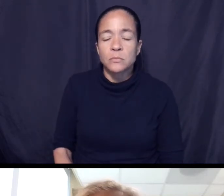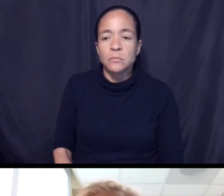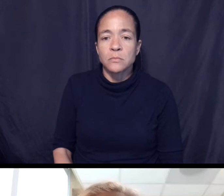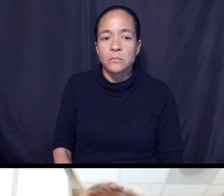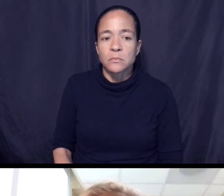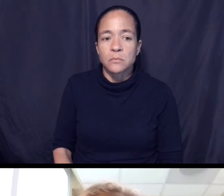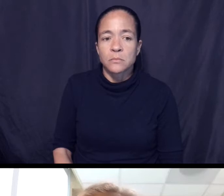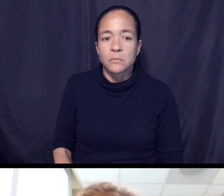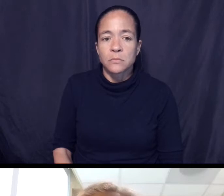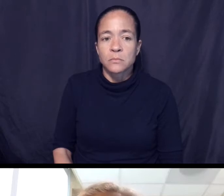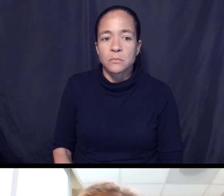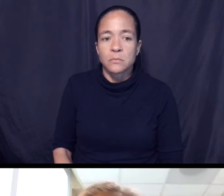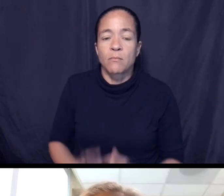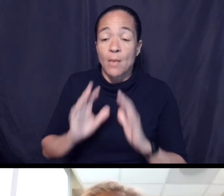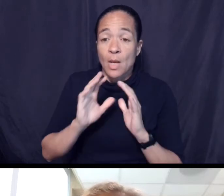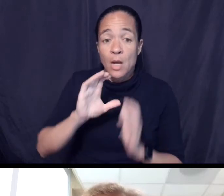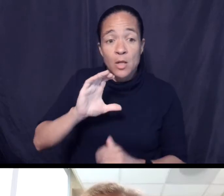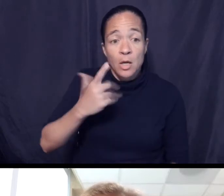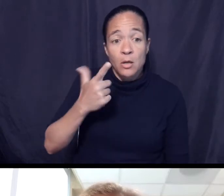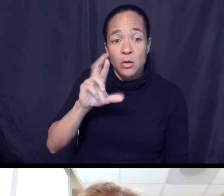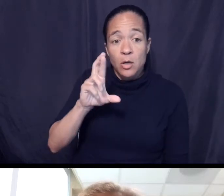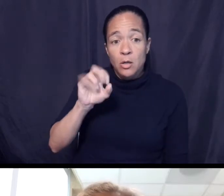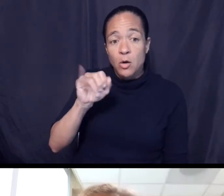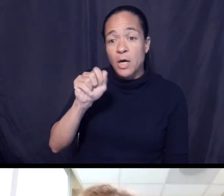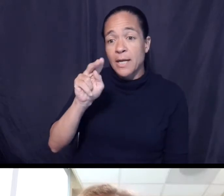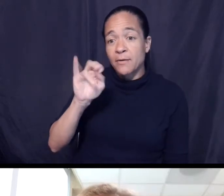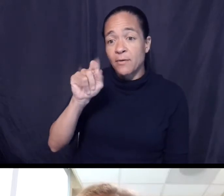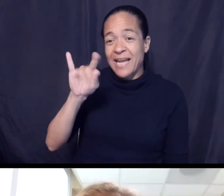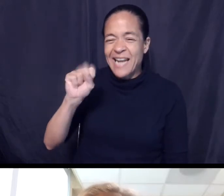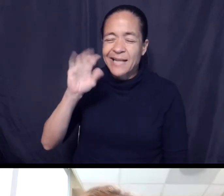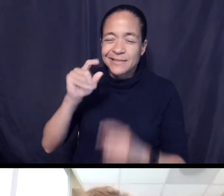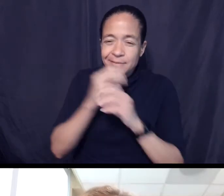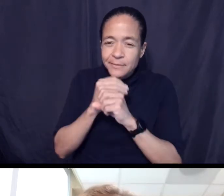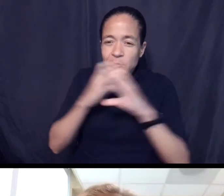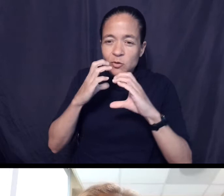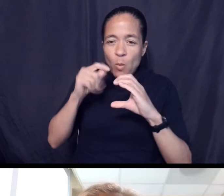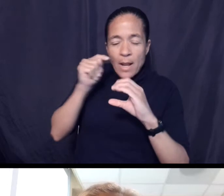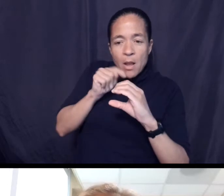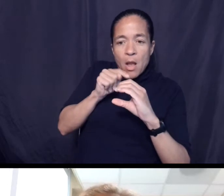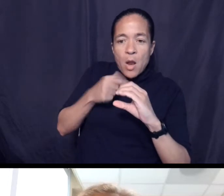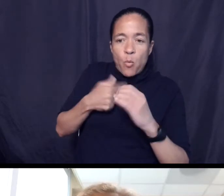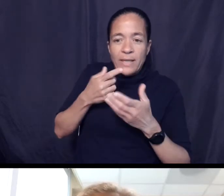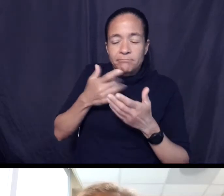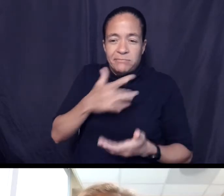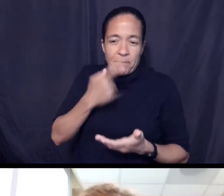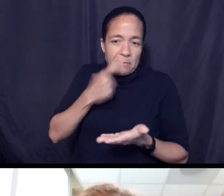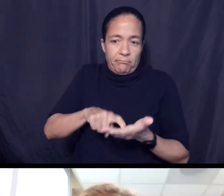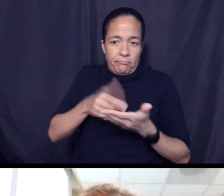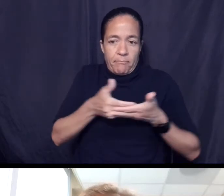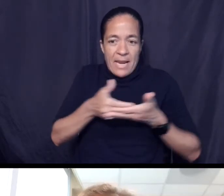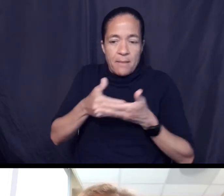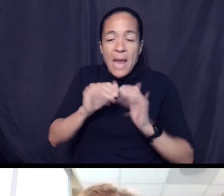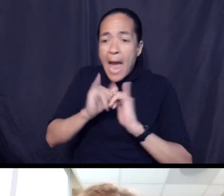Treatment for the CMV chorioretinitis, which is typically seen in infancy, is with an